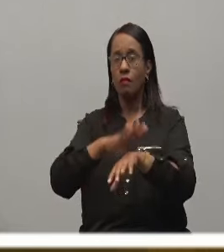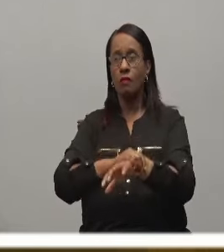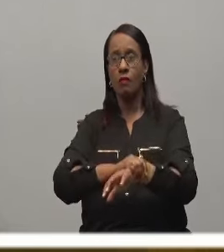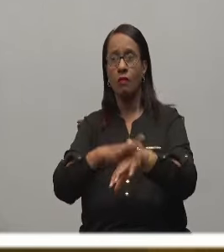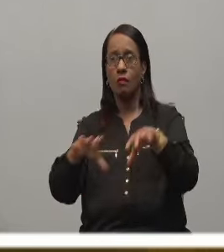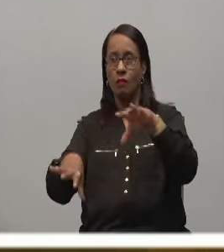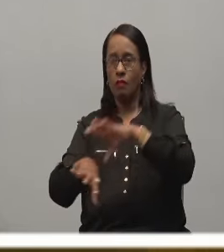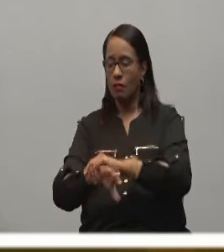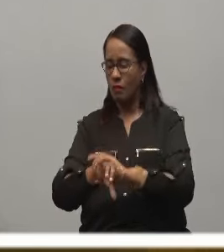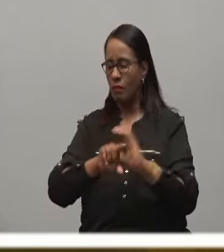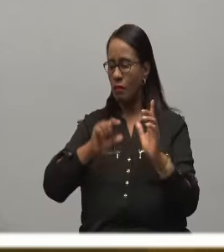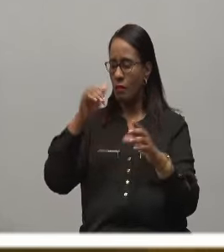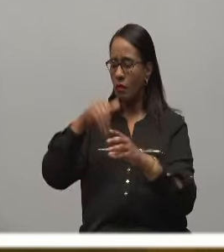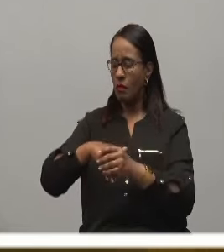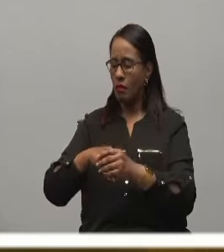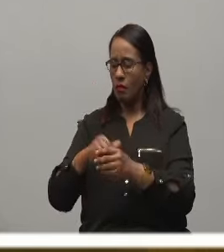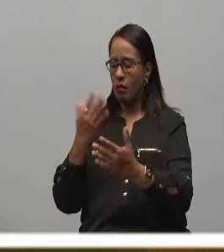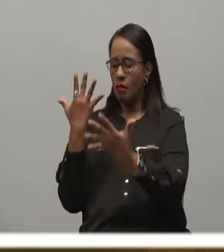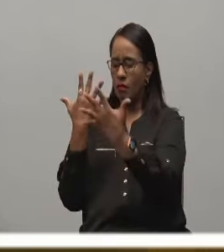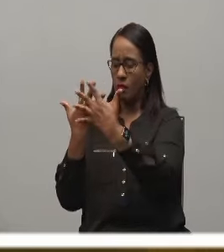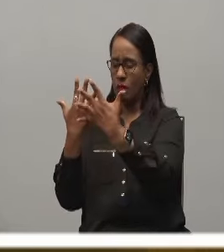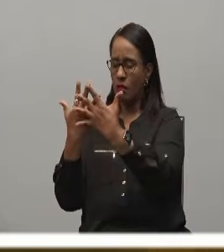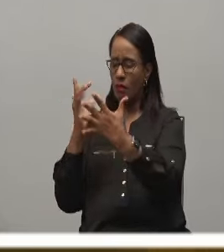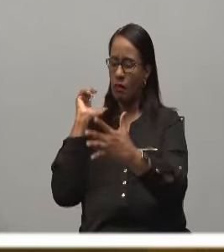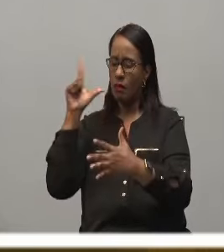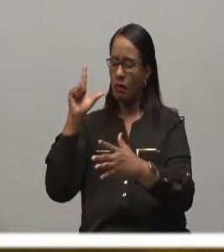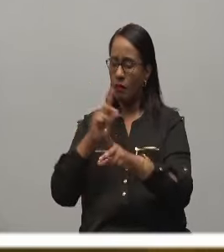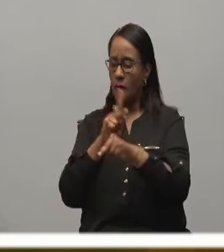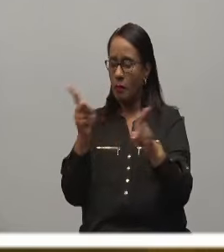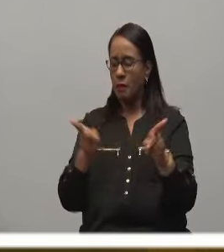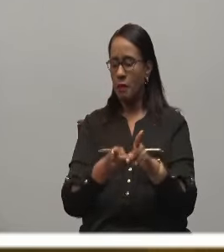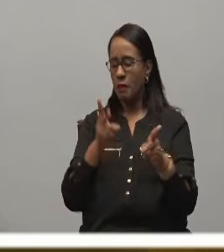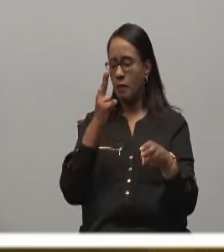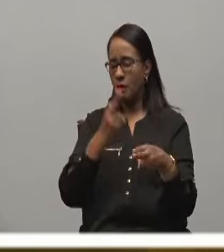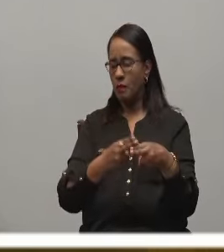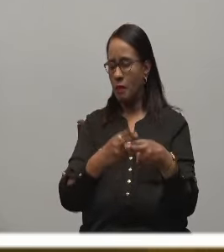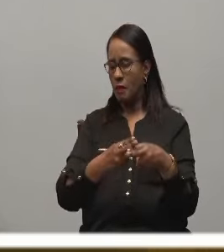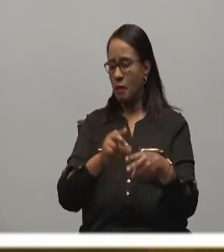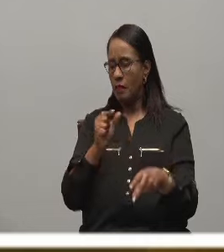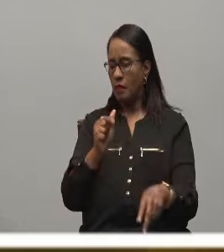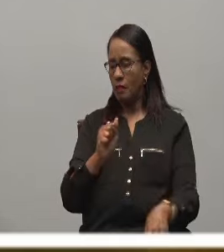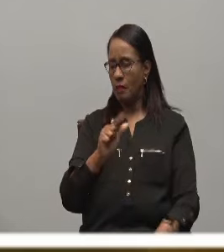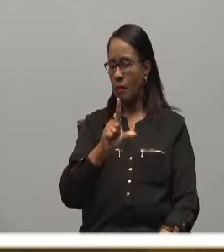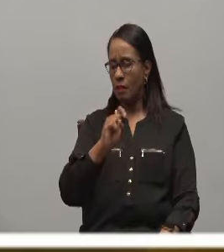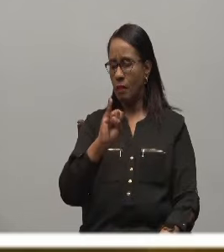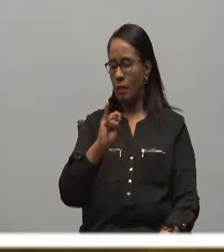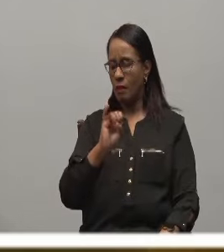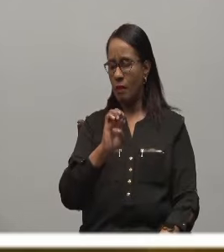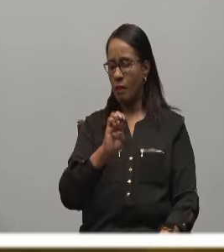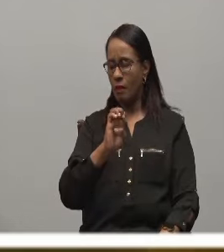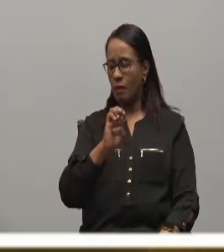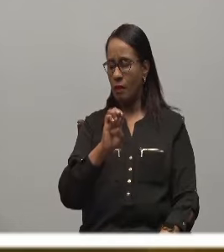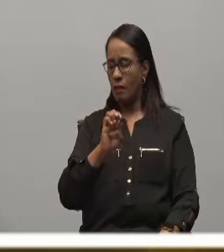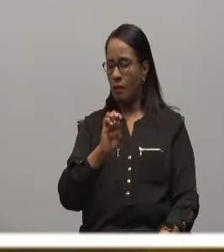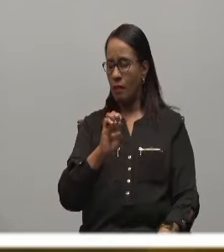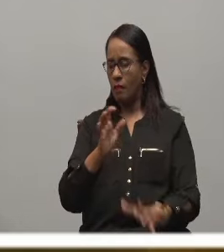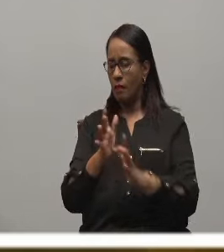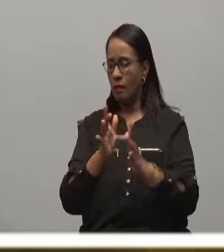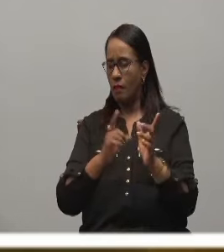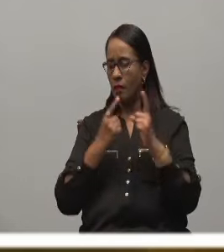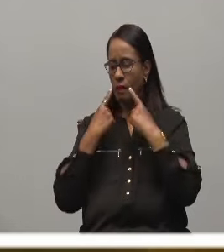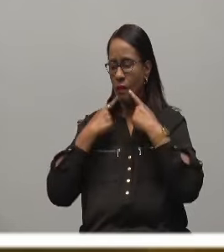proclaimed the good news from God. "The time has come," he said, "and the kingdom of God is close at